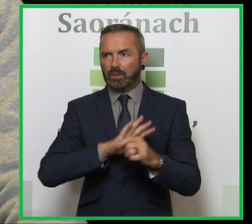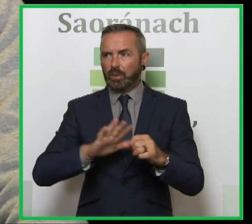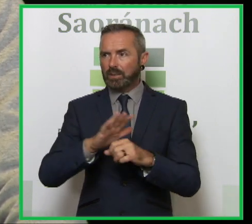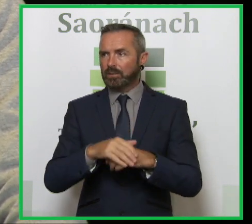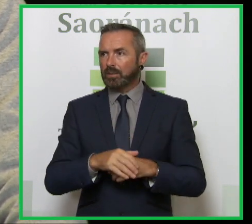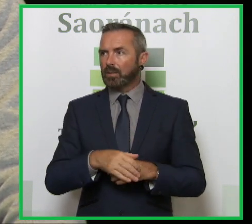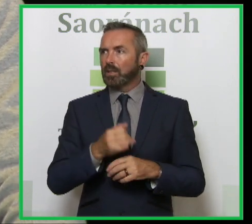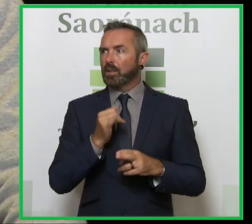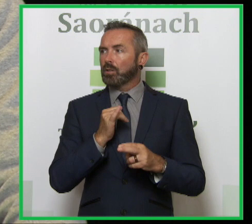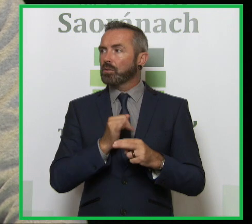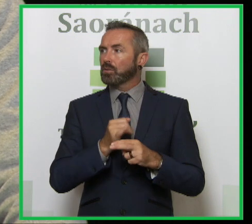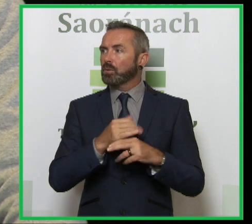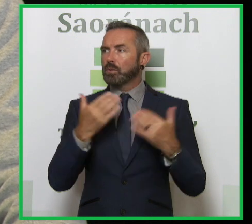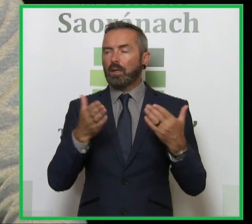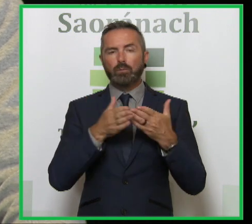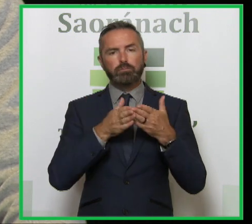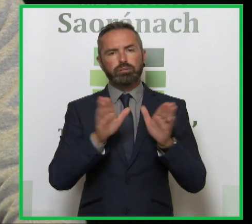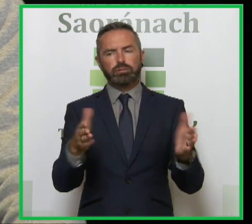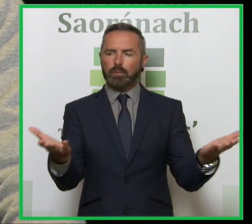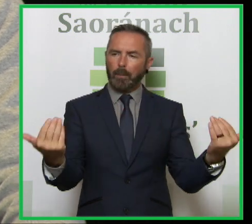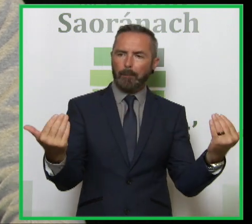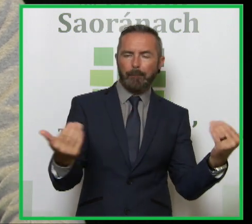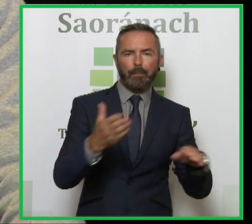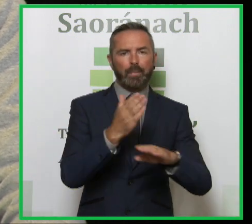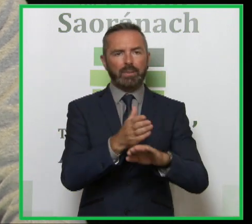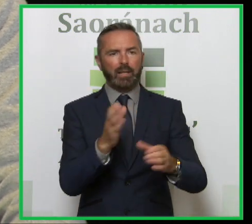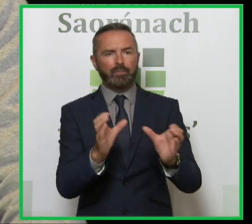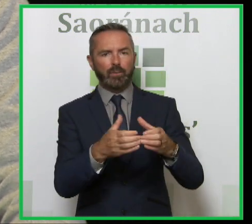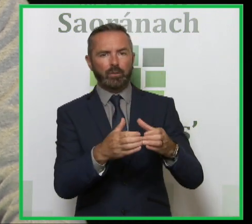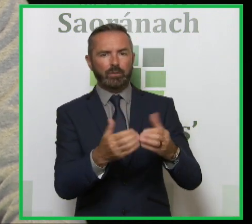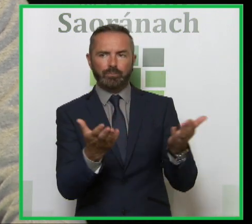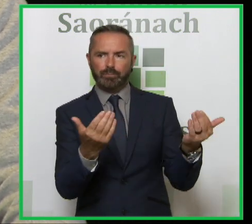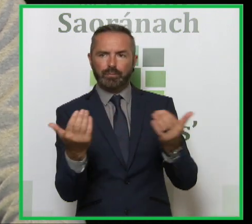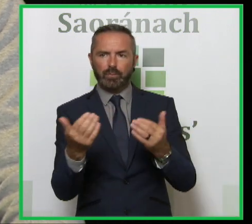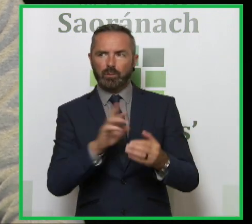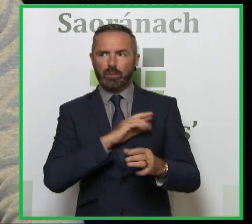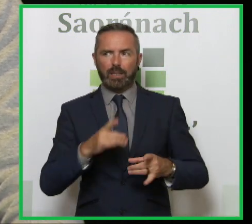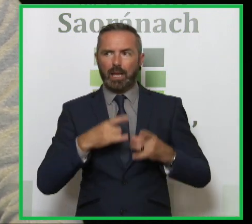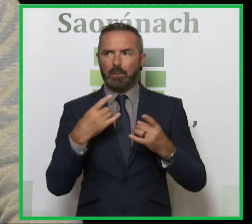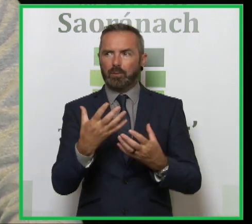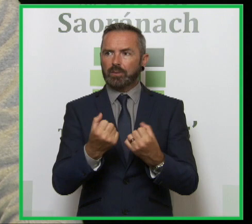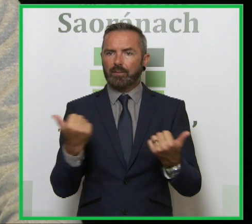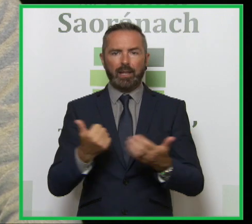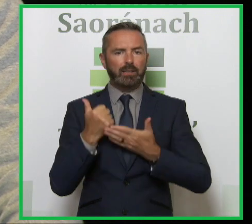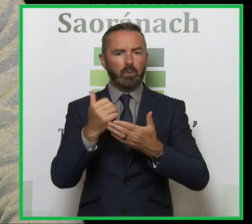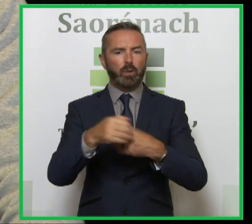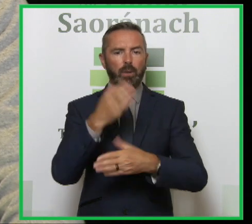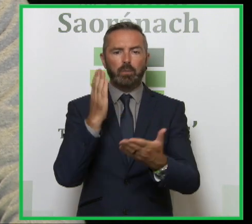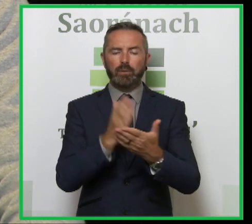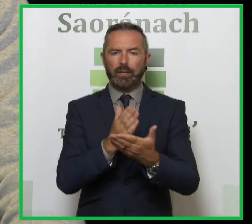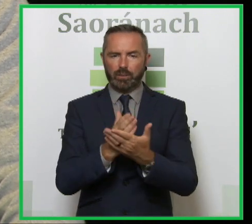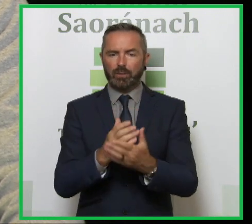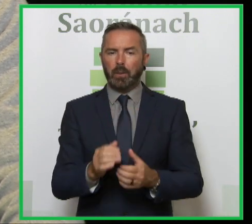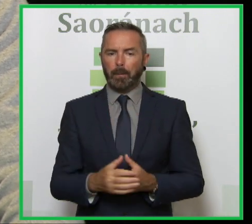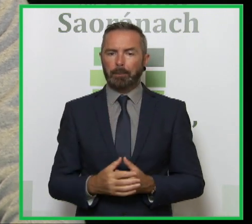And schools are very open to working with task forces. They're also happy to get any help they can around prevention.